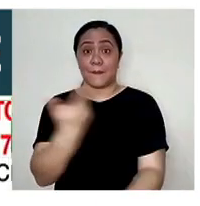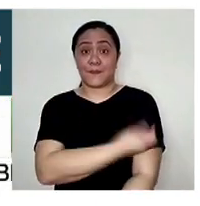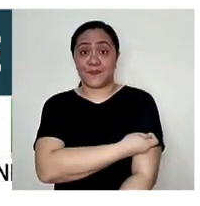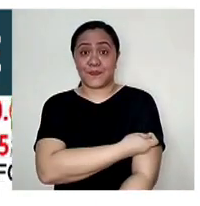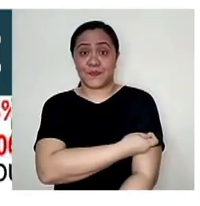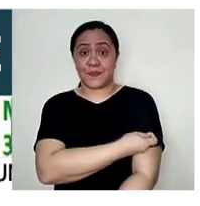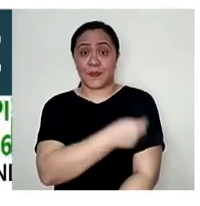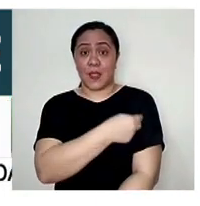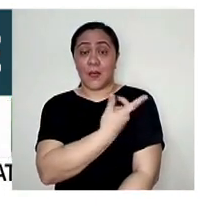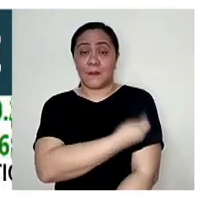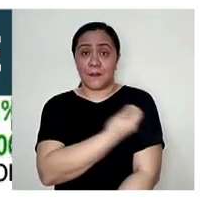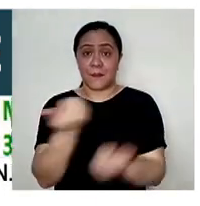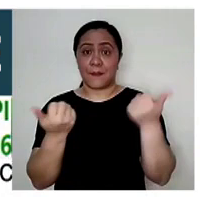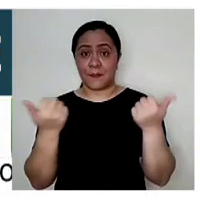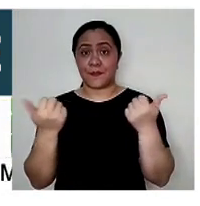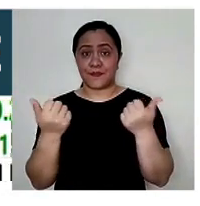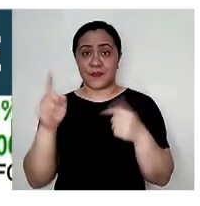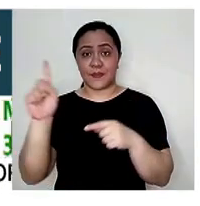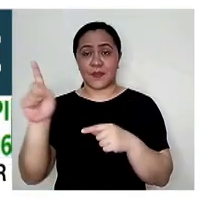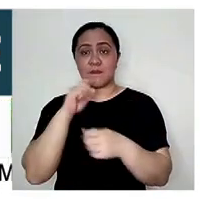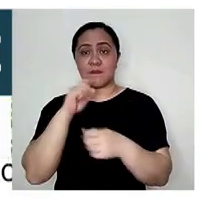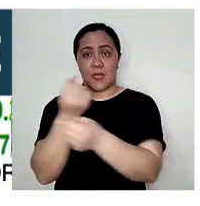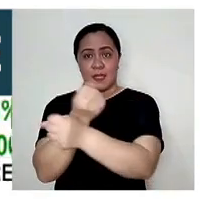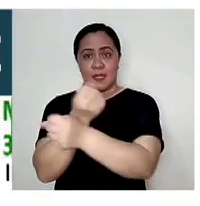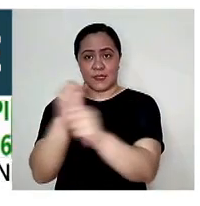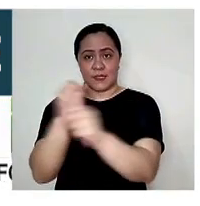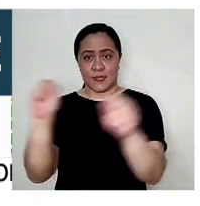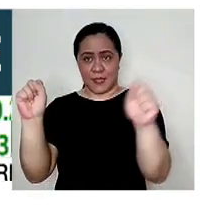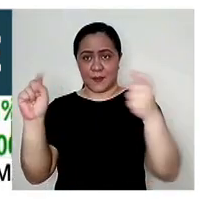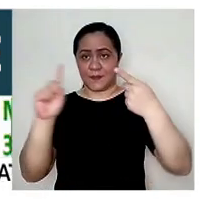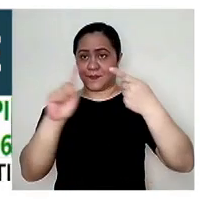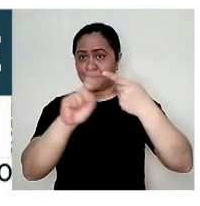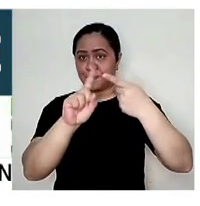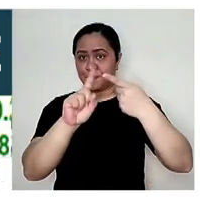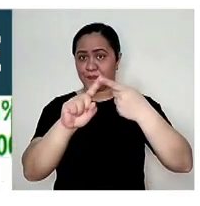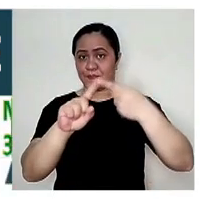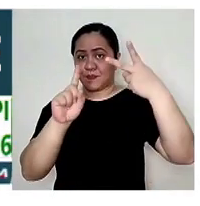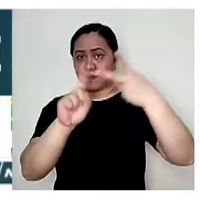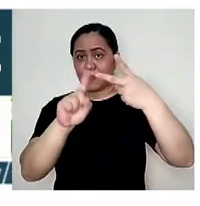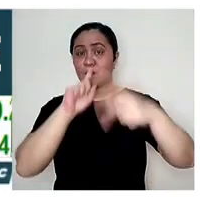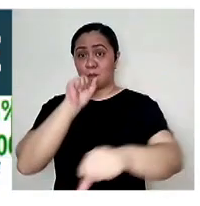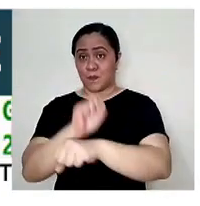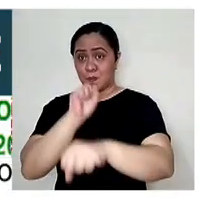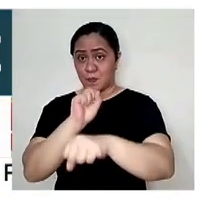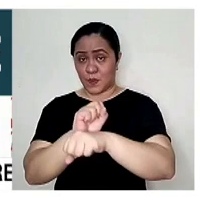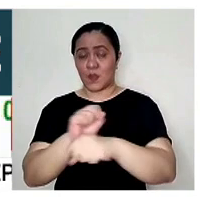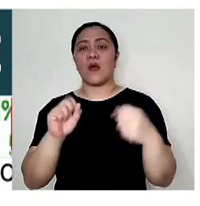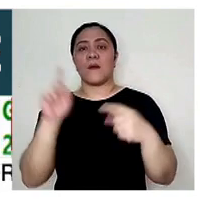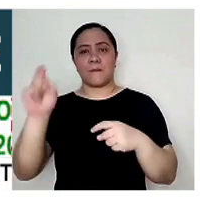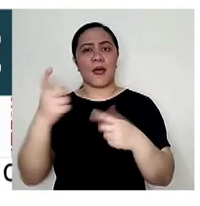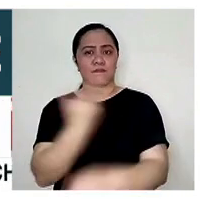because it is effective, it is safe first. It is safe, it is effective. Then this vaccine will have to undergo